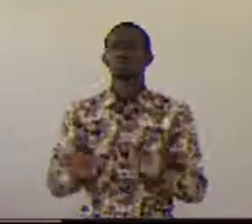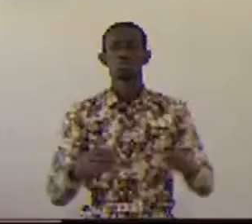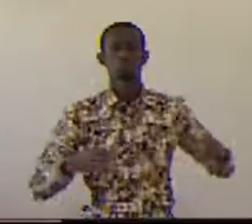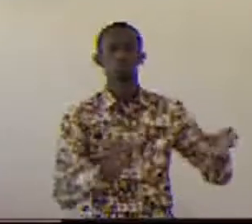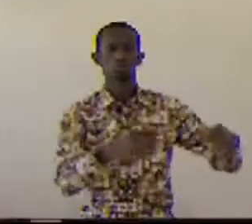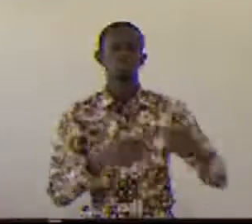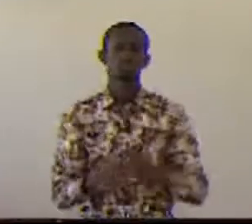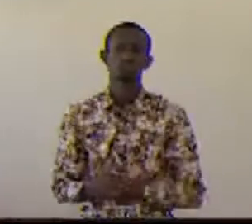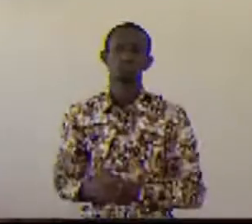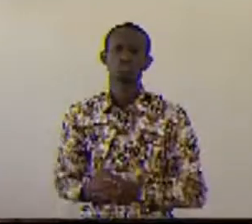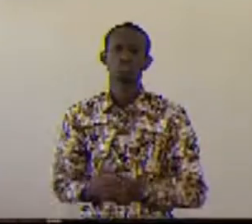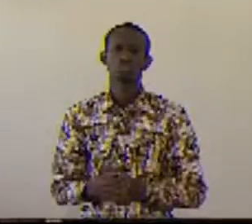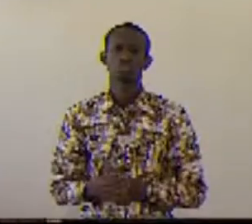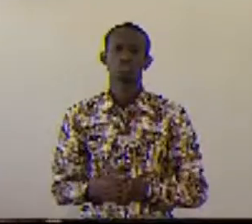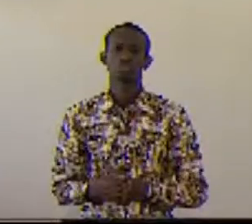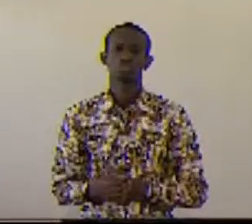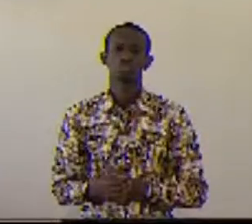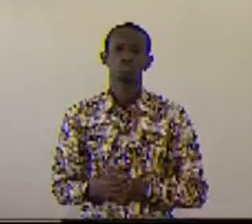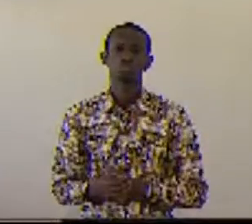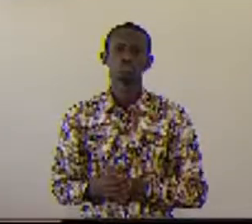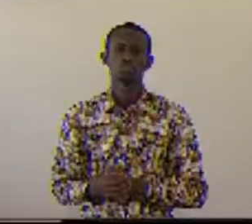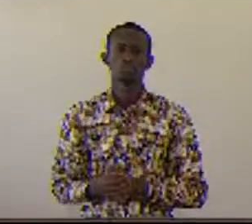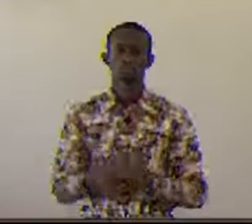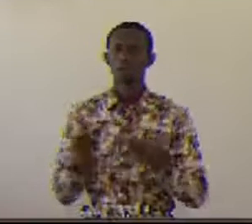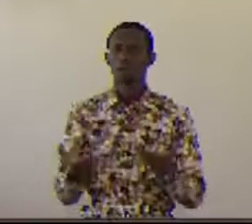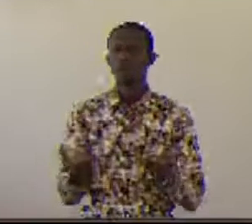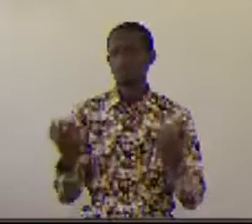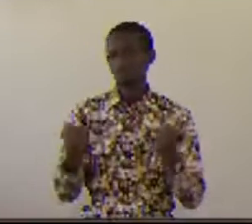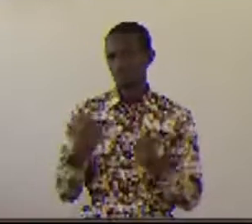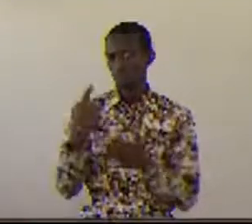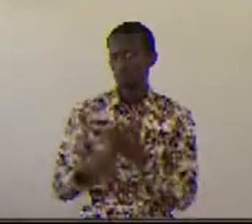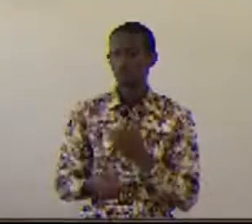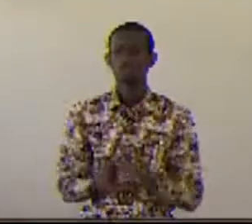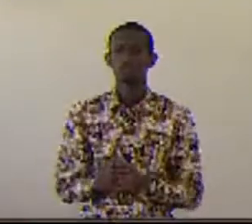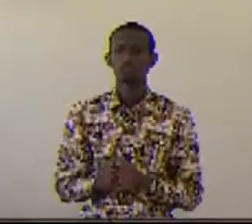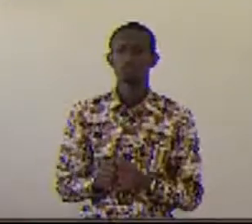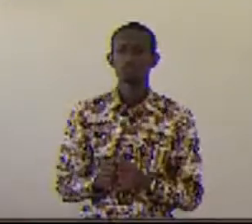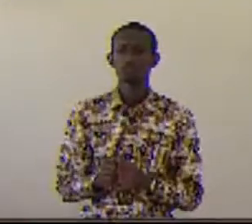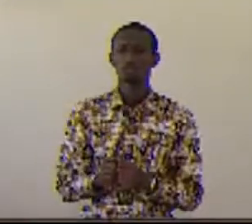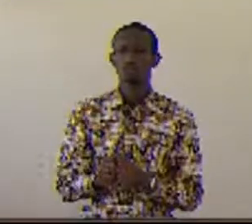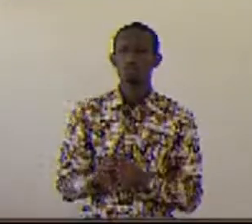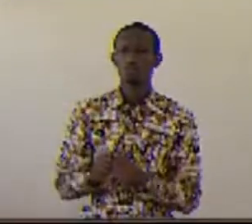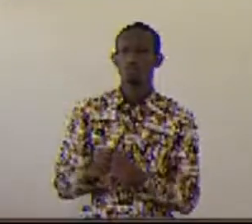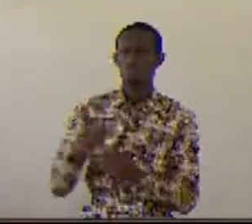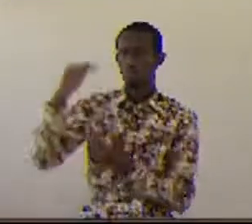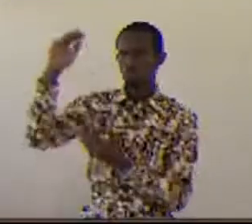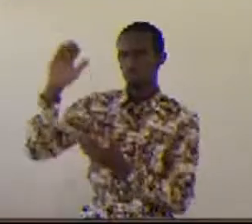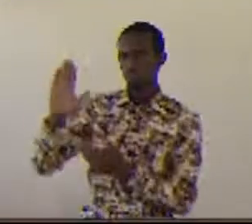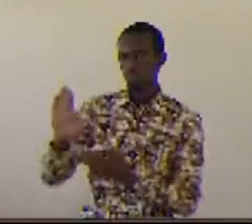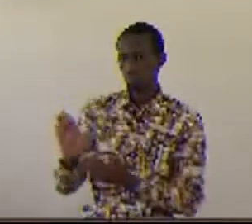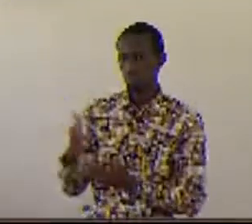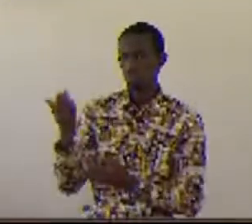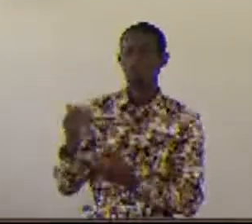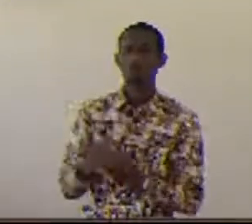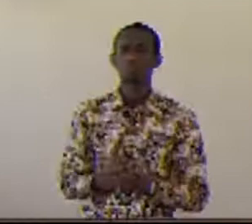too. So what we have on the slide here, as the atomic radius increases, this is down